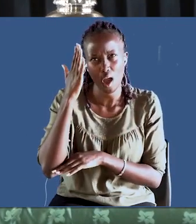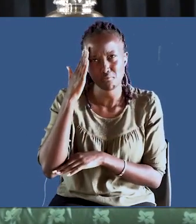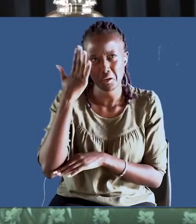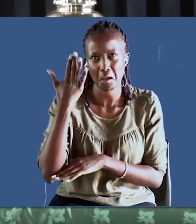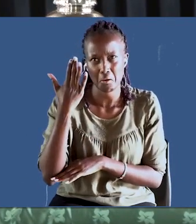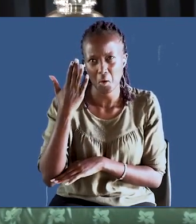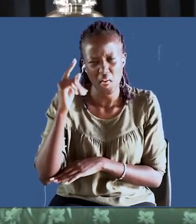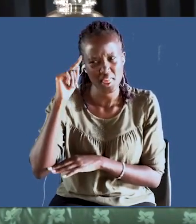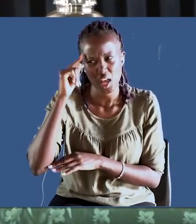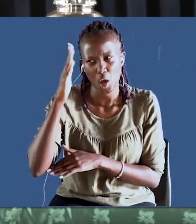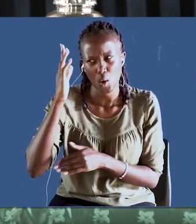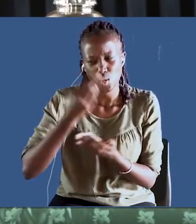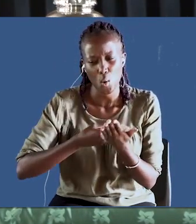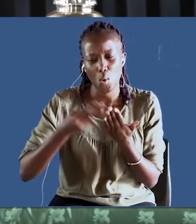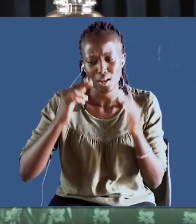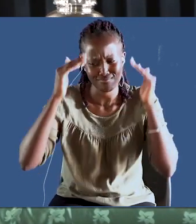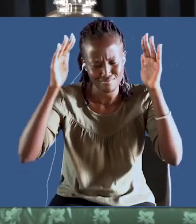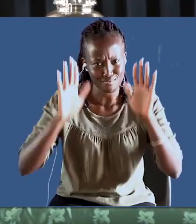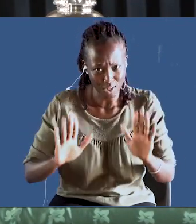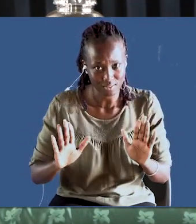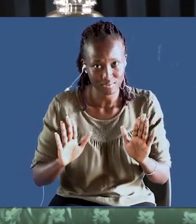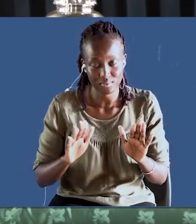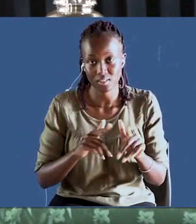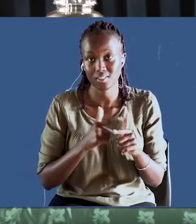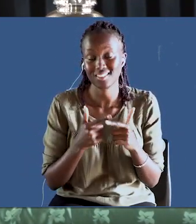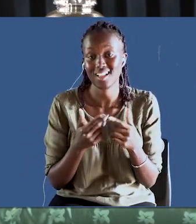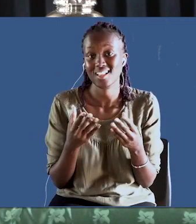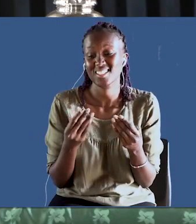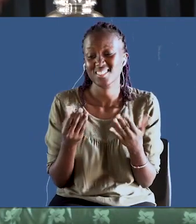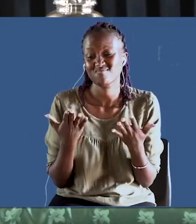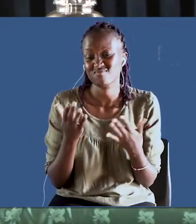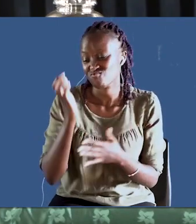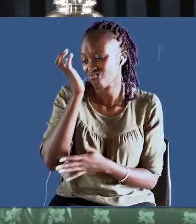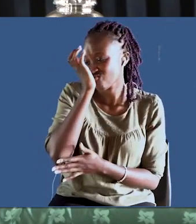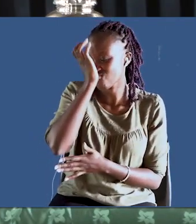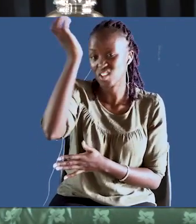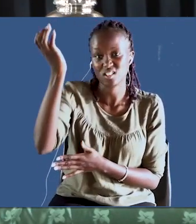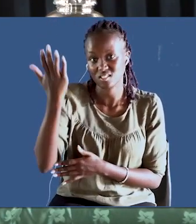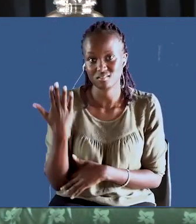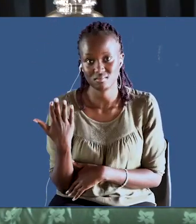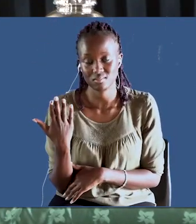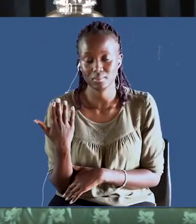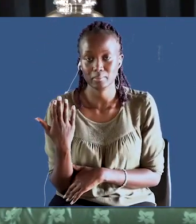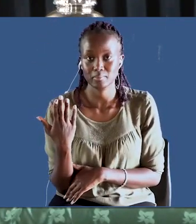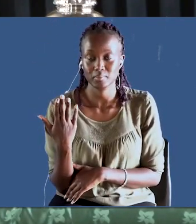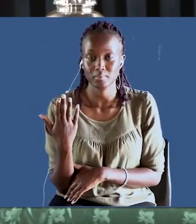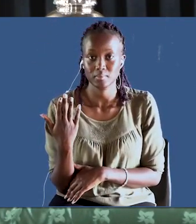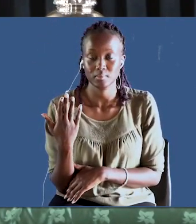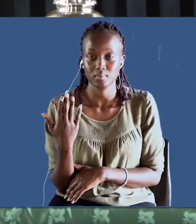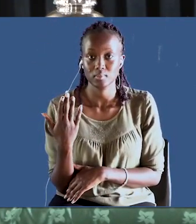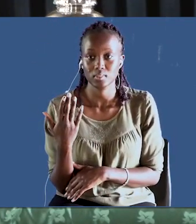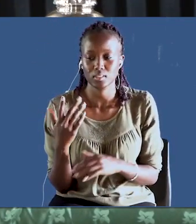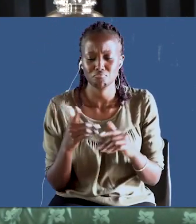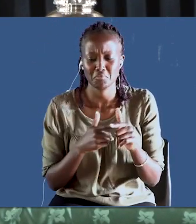as something so big and so important, then we will not care what comes around us.